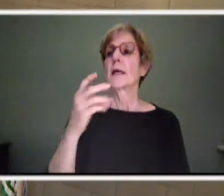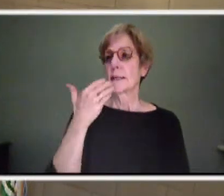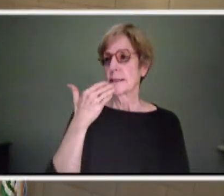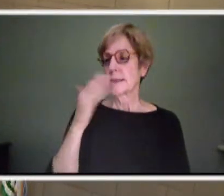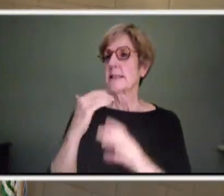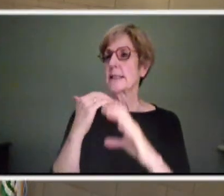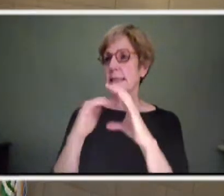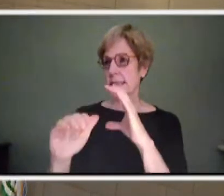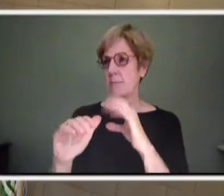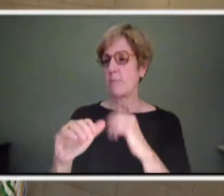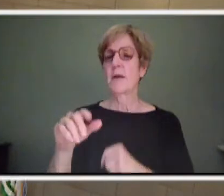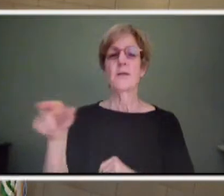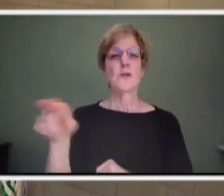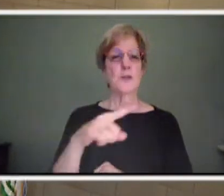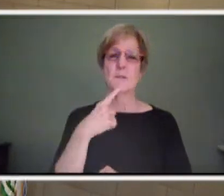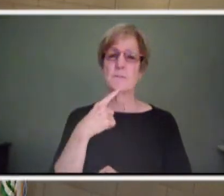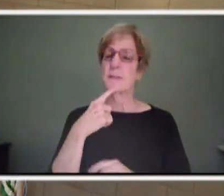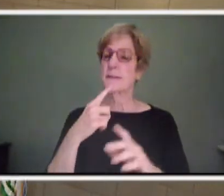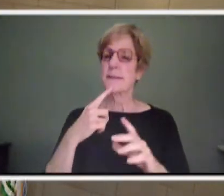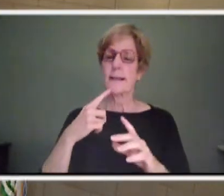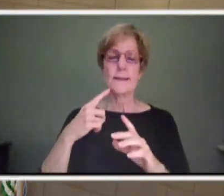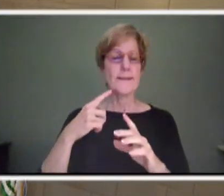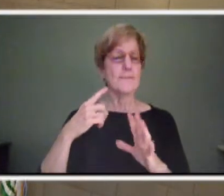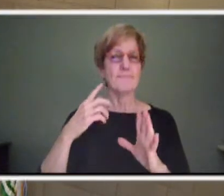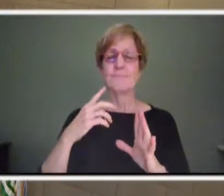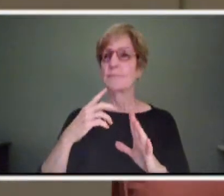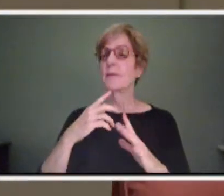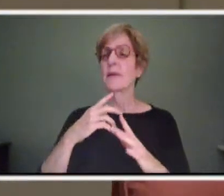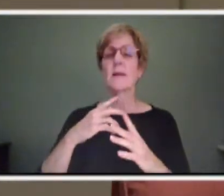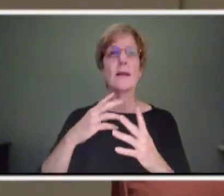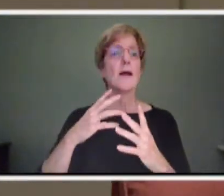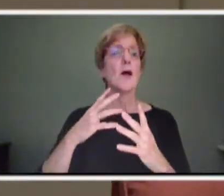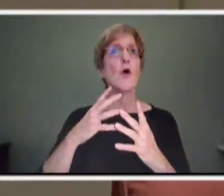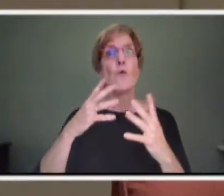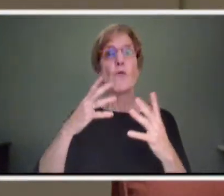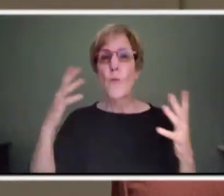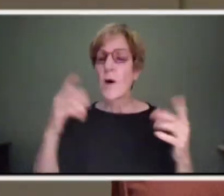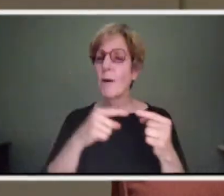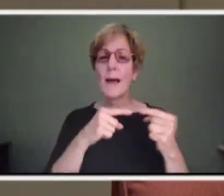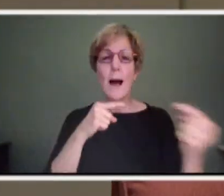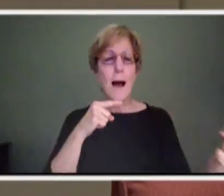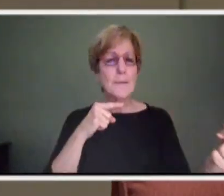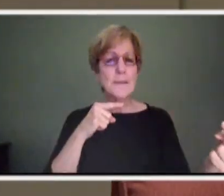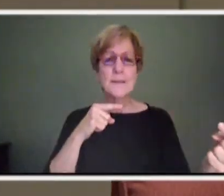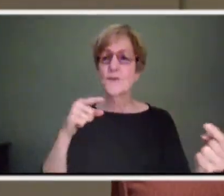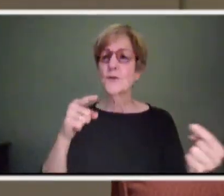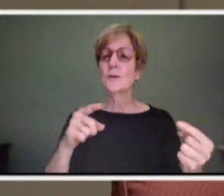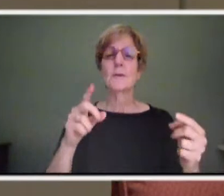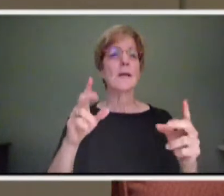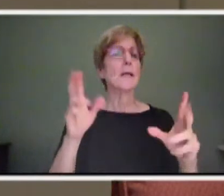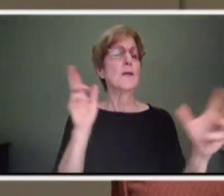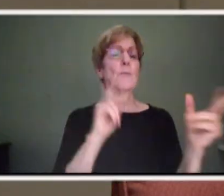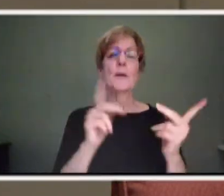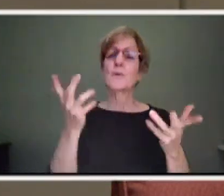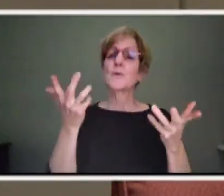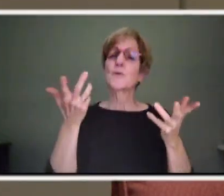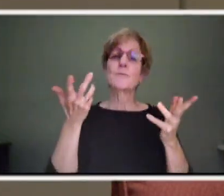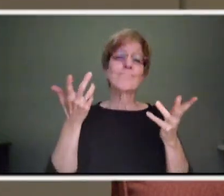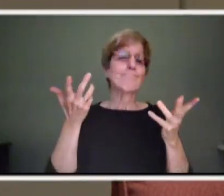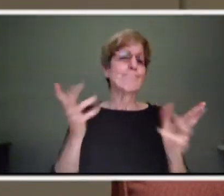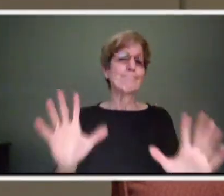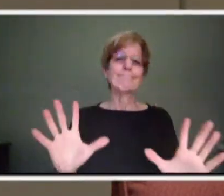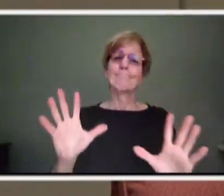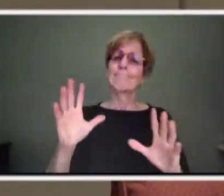out, but she's been saying this all along. There's overwhelming opposition, community opposition to this